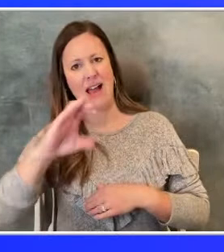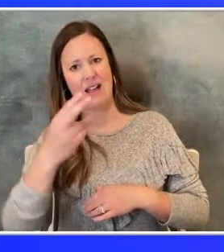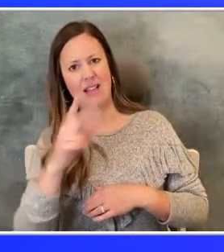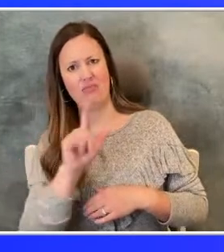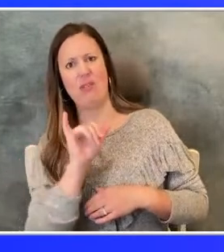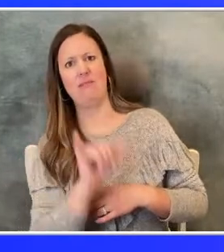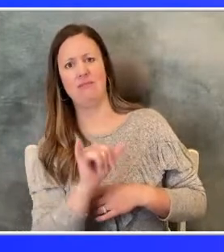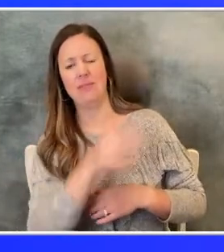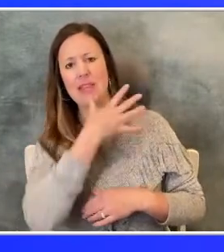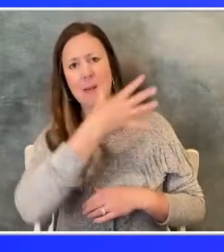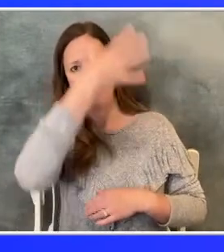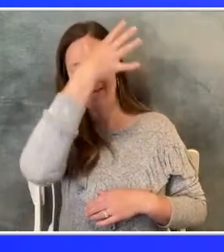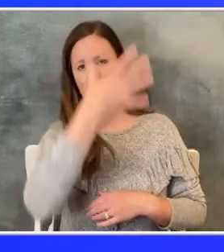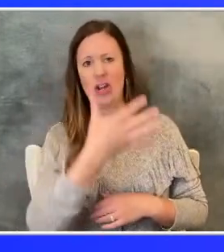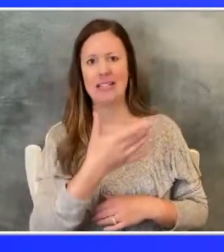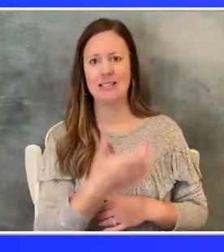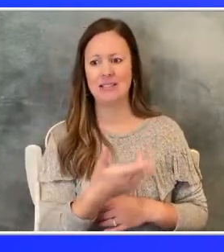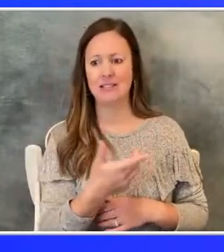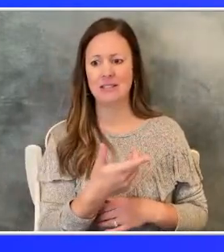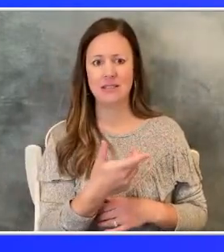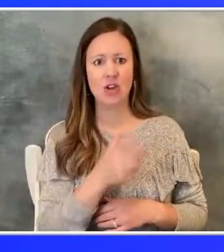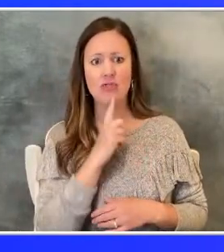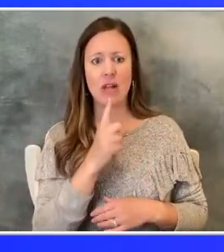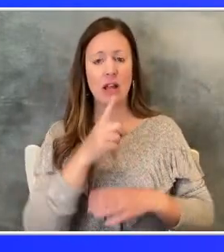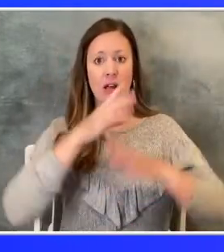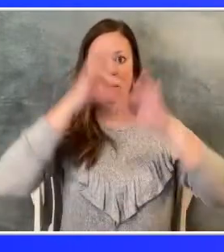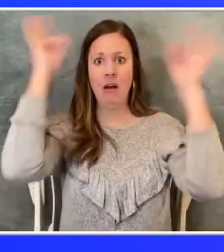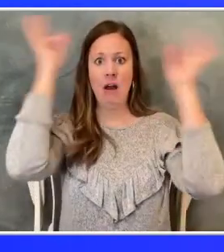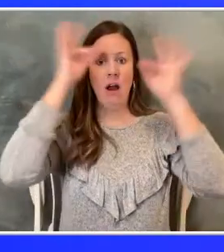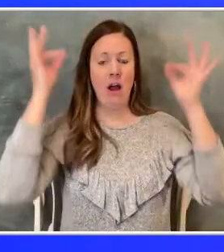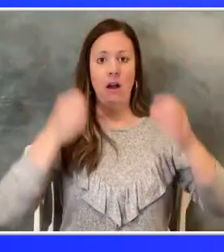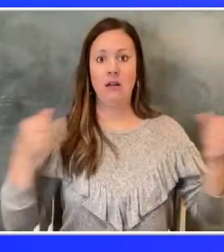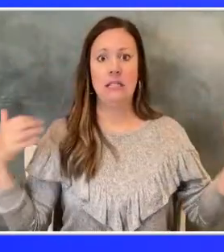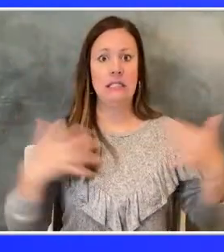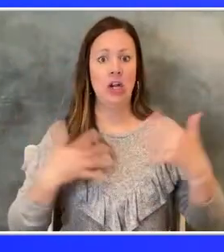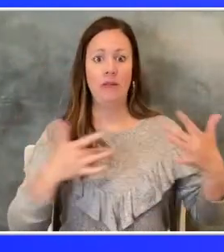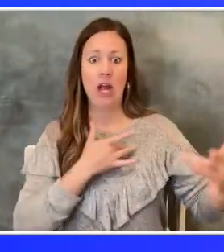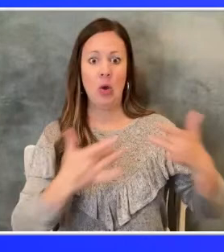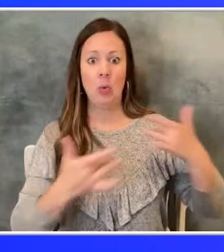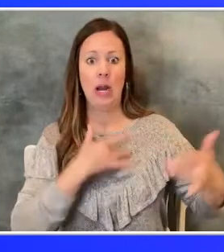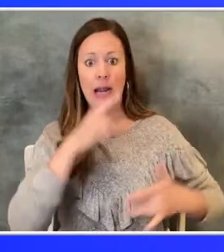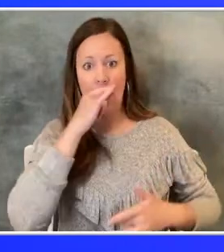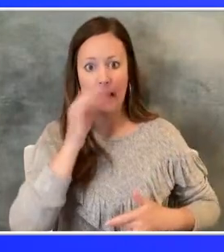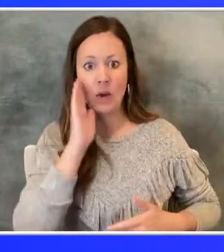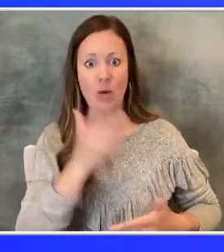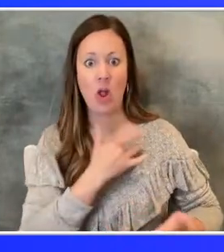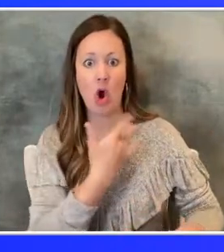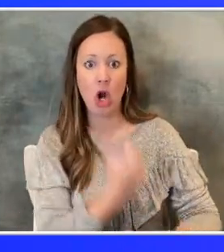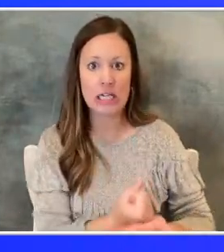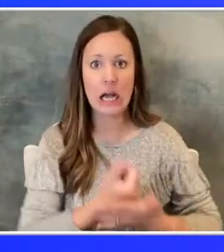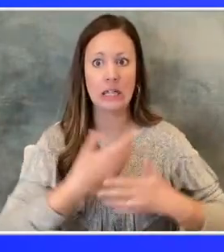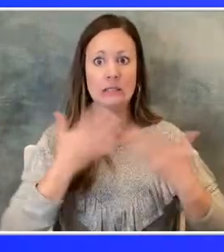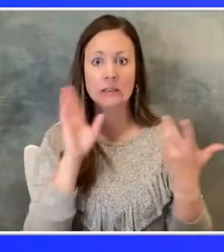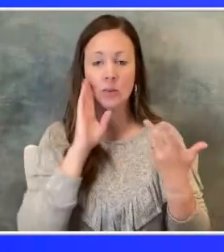are absolutely in the dark, terrified, right. And they're worried this kid is going to have a heart attack tomorrow. I tell them, come on,